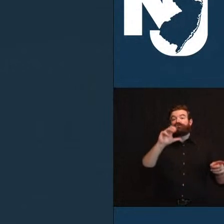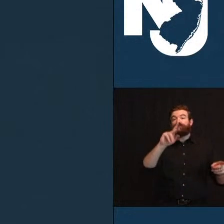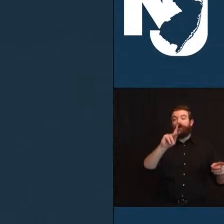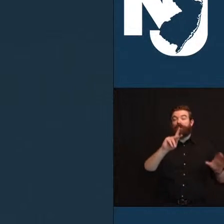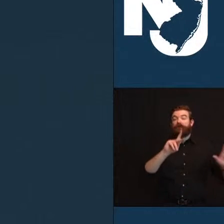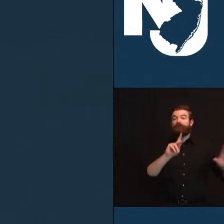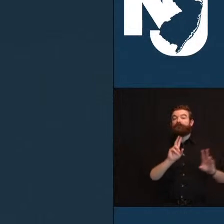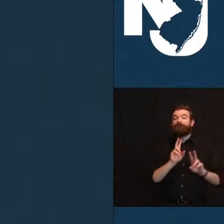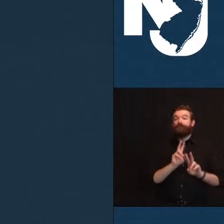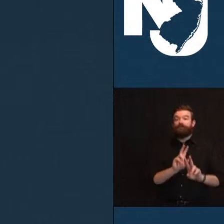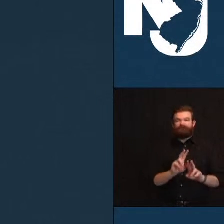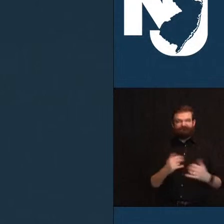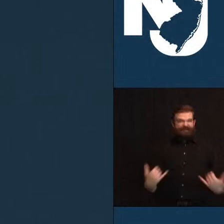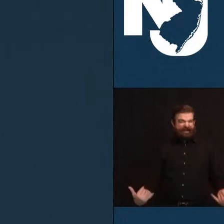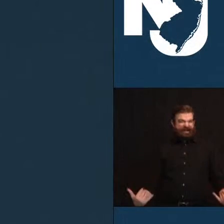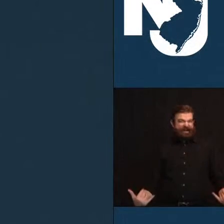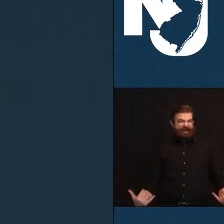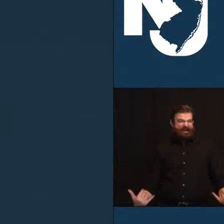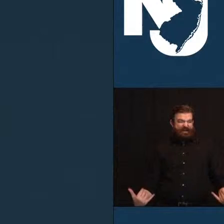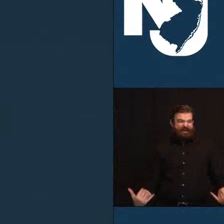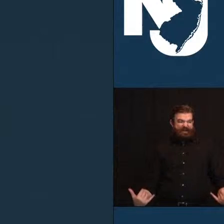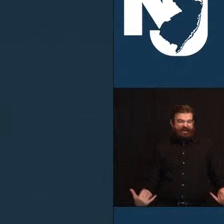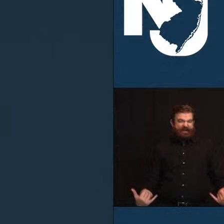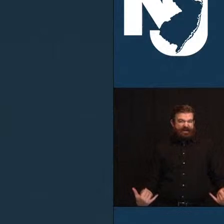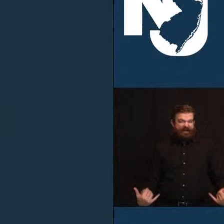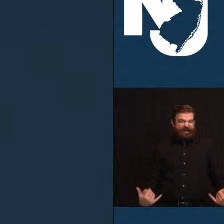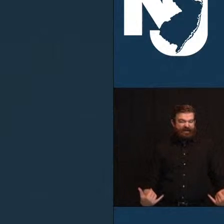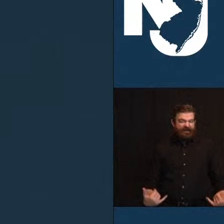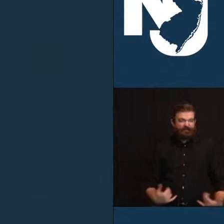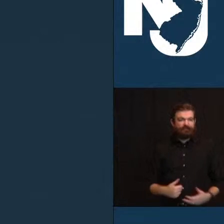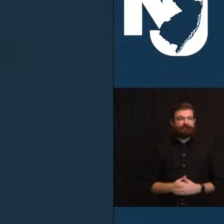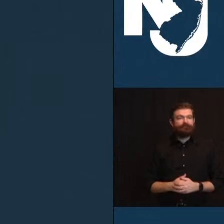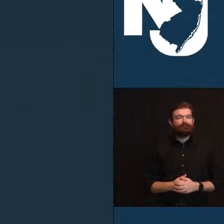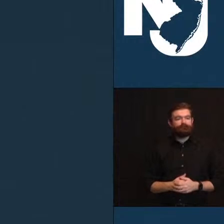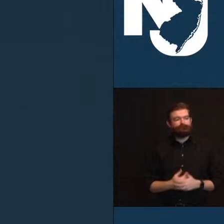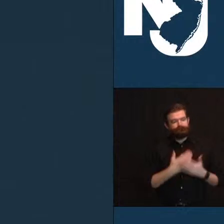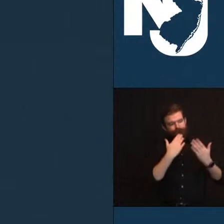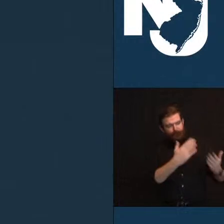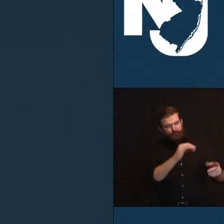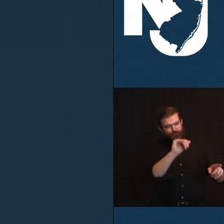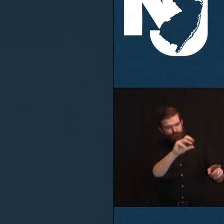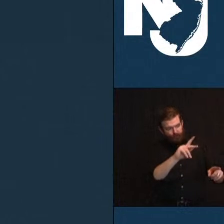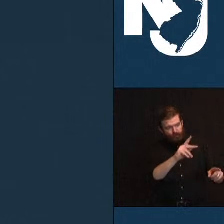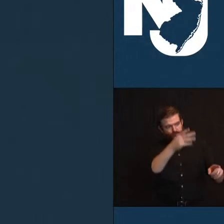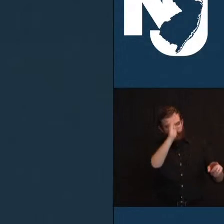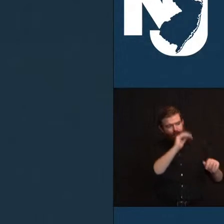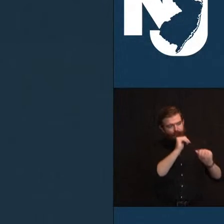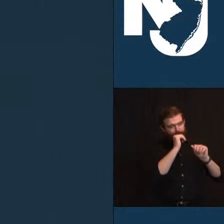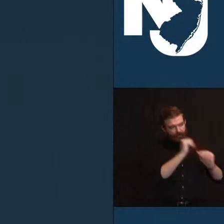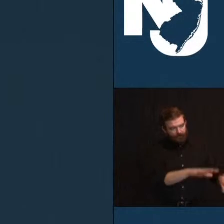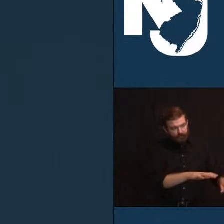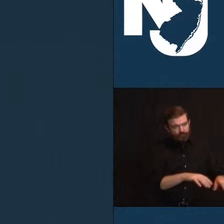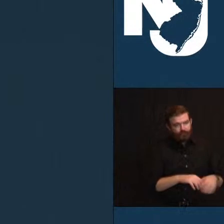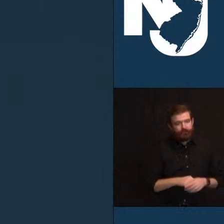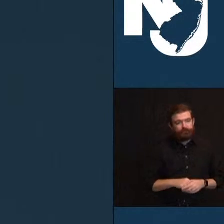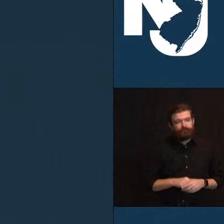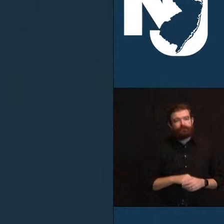sit here. So thank you, Jack. God bless you and watch over you and your family, and may your memory be a blessing.